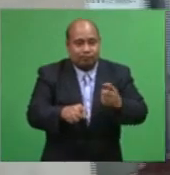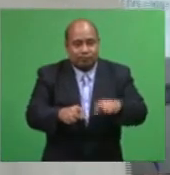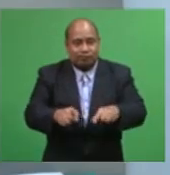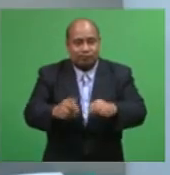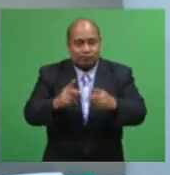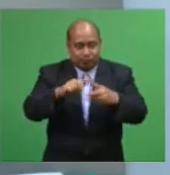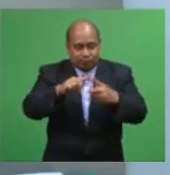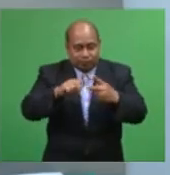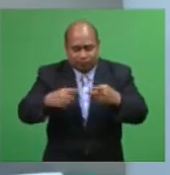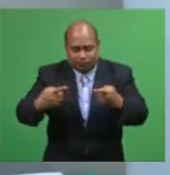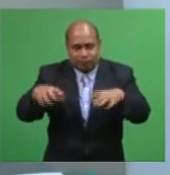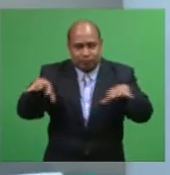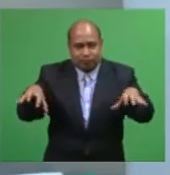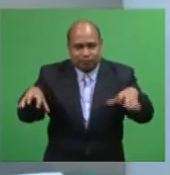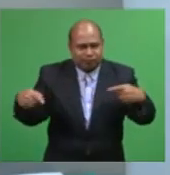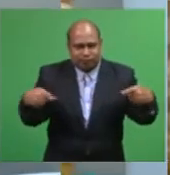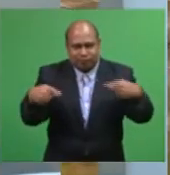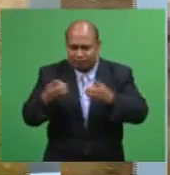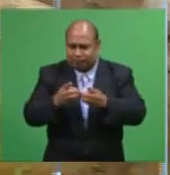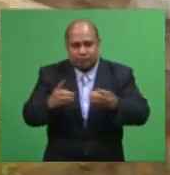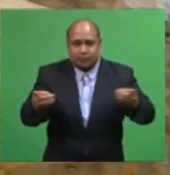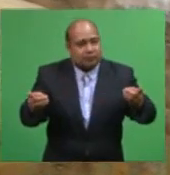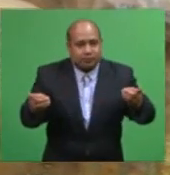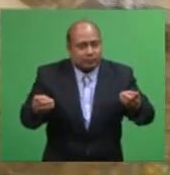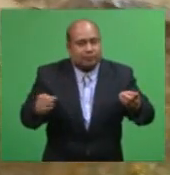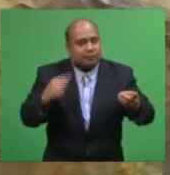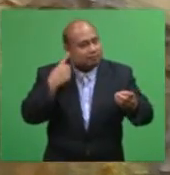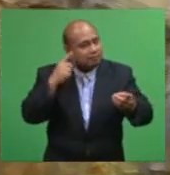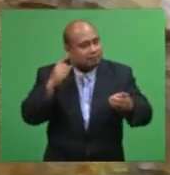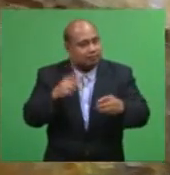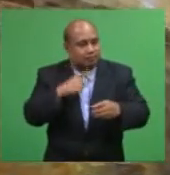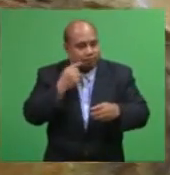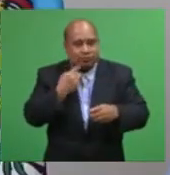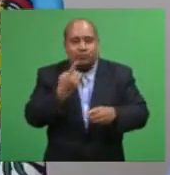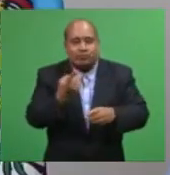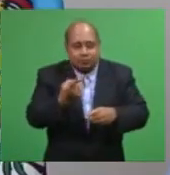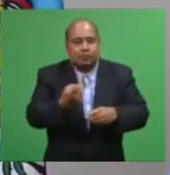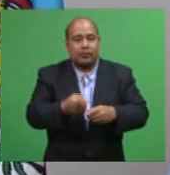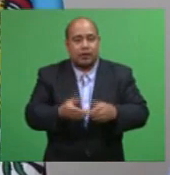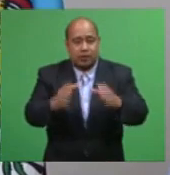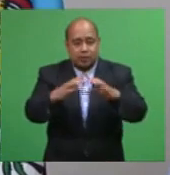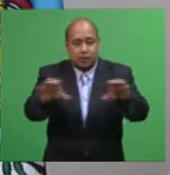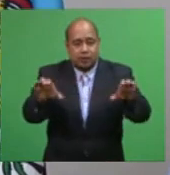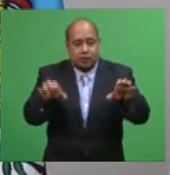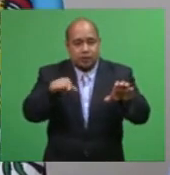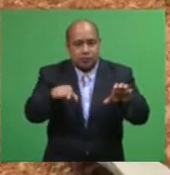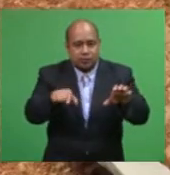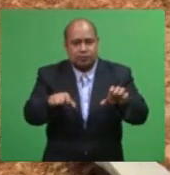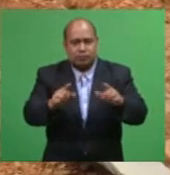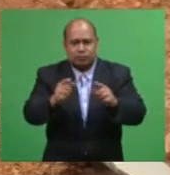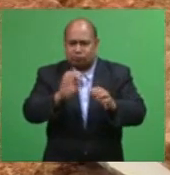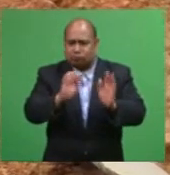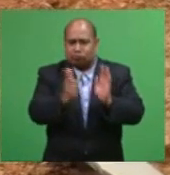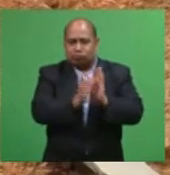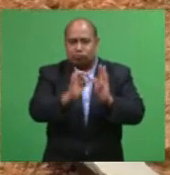Bulitavu are not ethno-nationalists, says Rambuka. And council to probe illegal excavation.